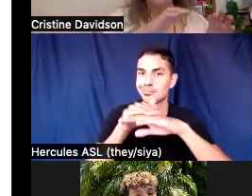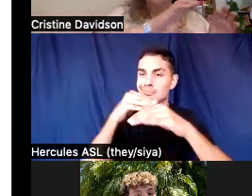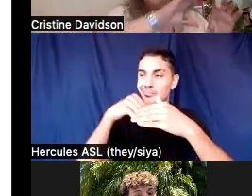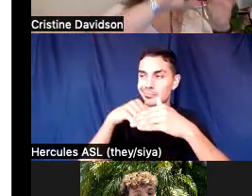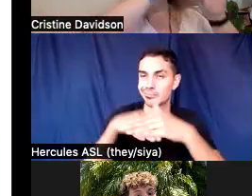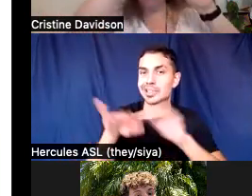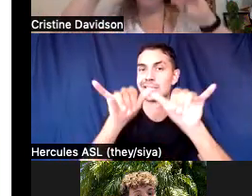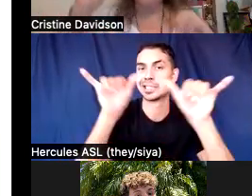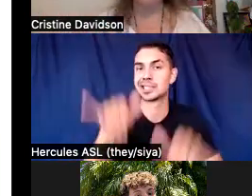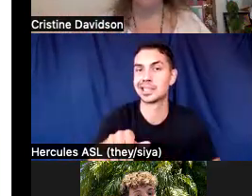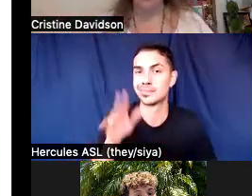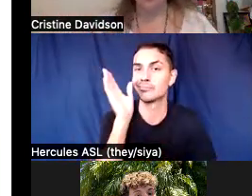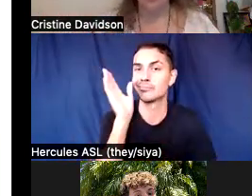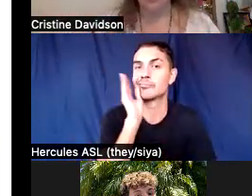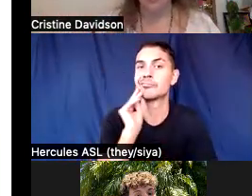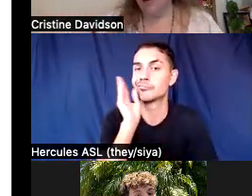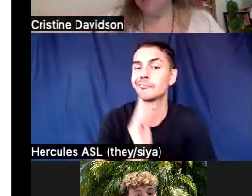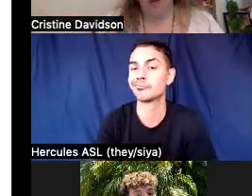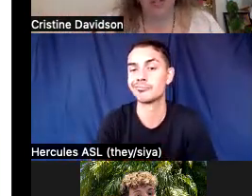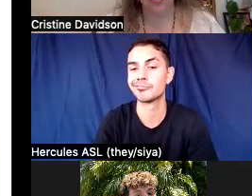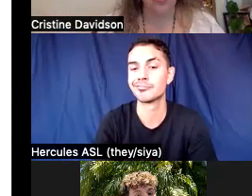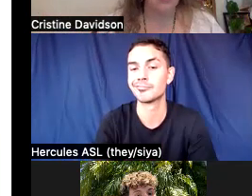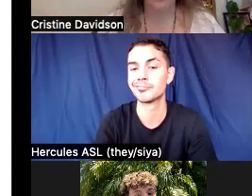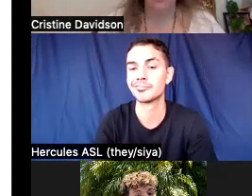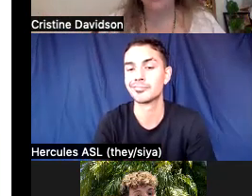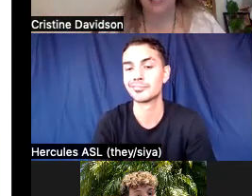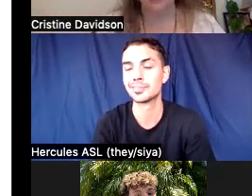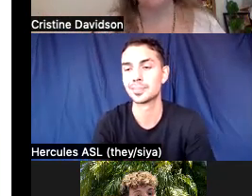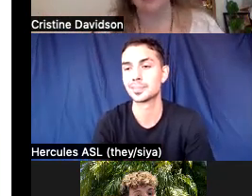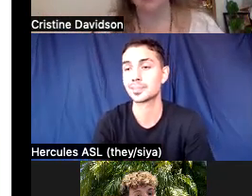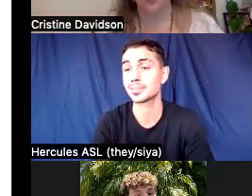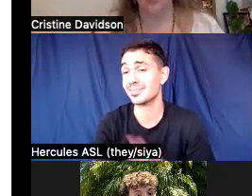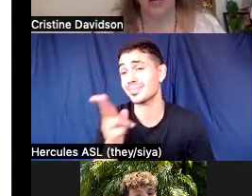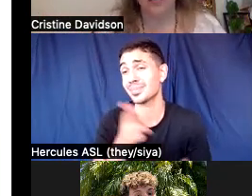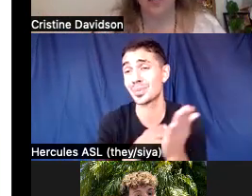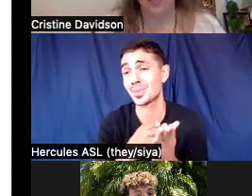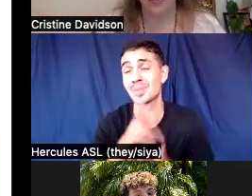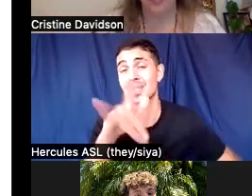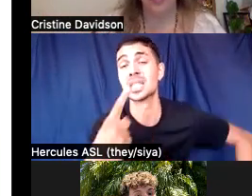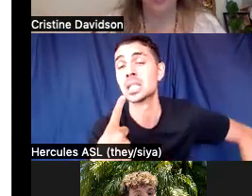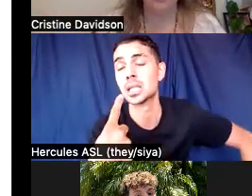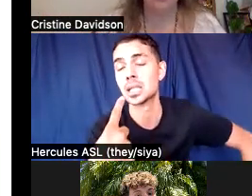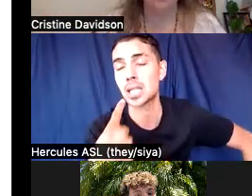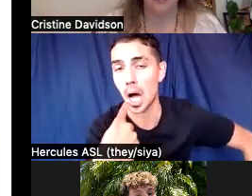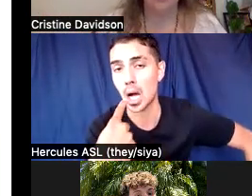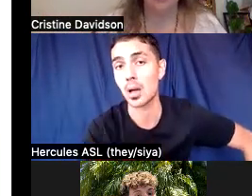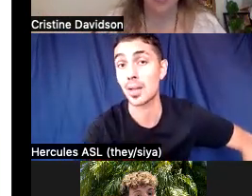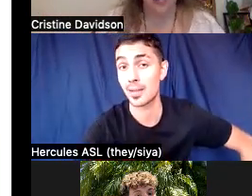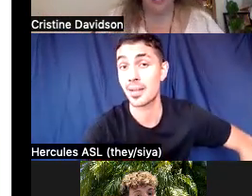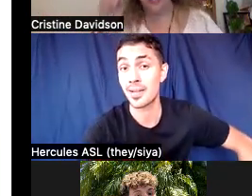be encountering and the whys of it. And truly how bad it sucks, right? Yeah, that's